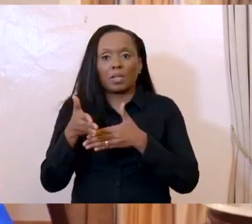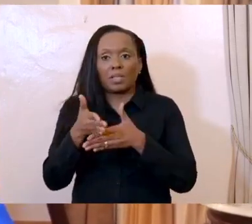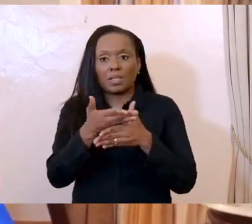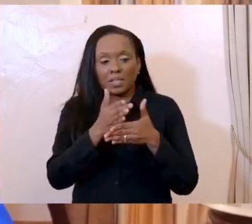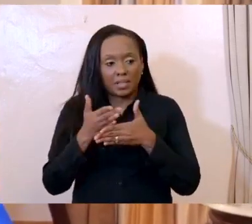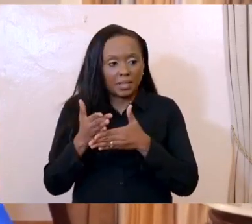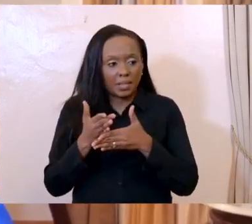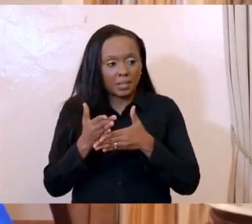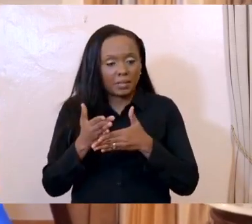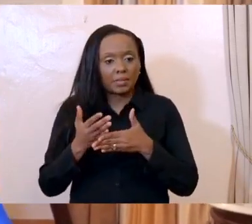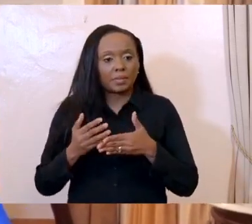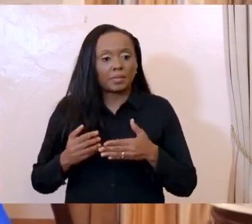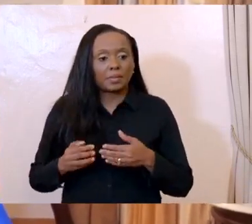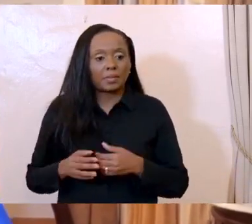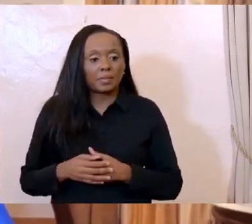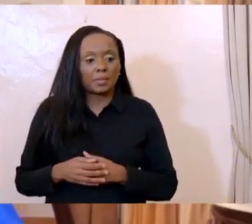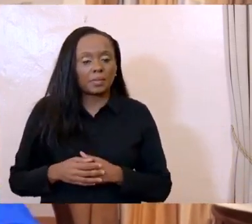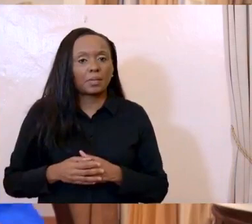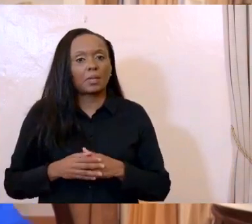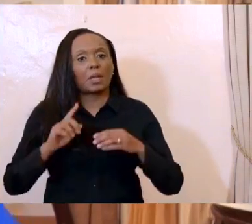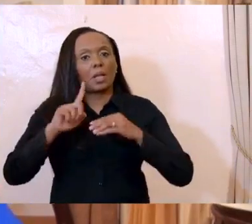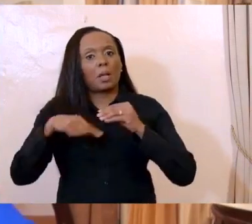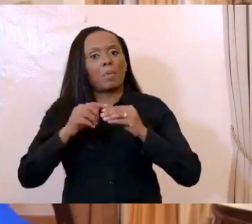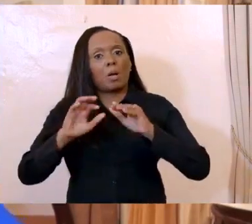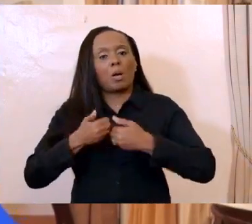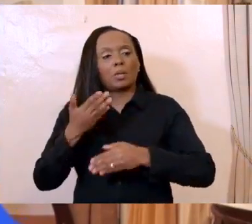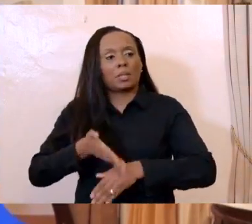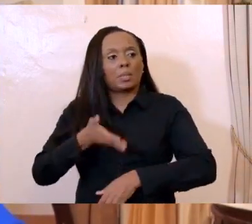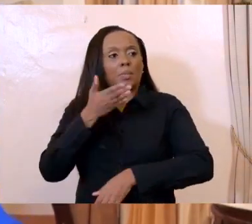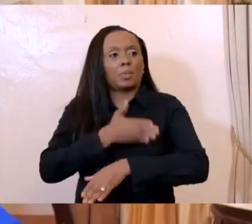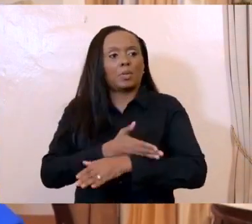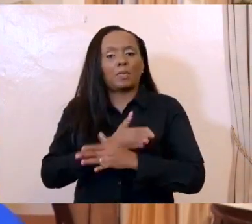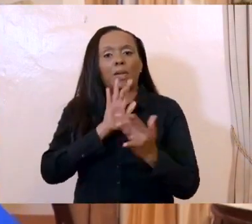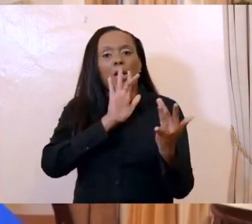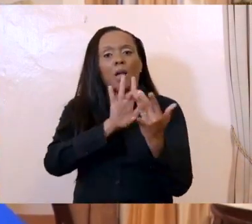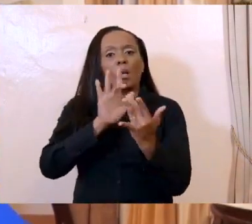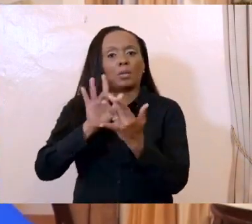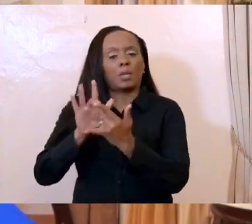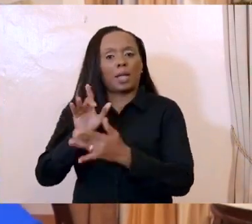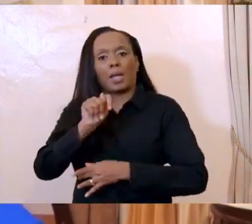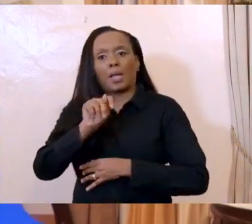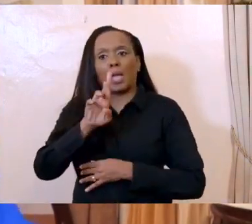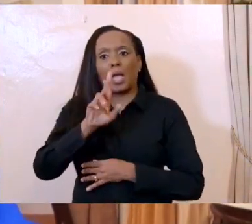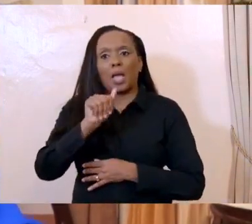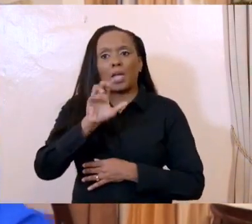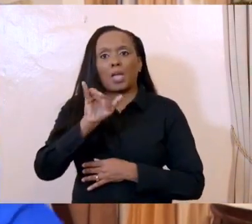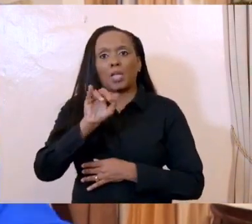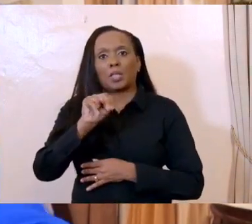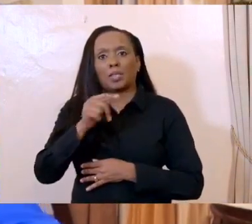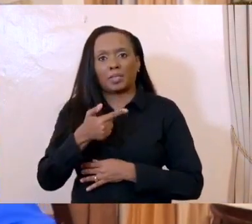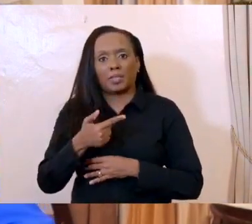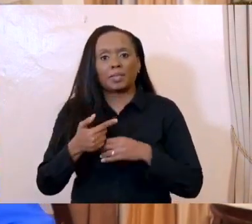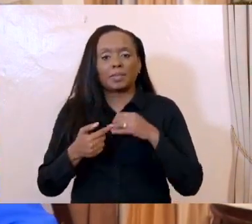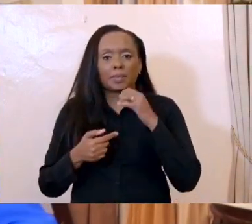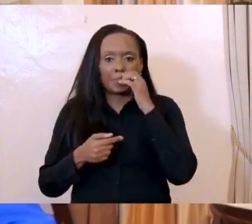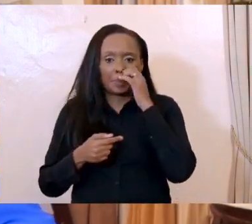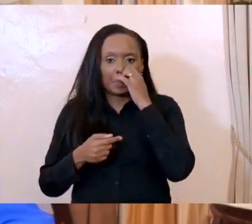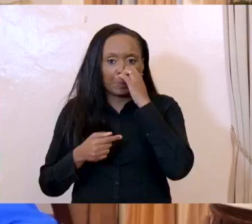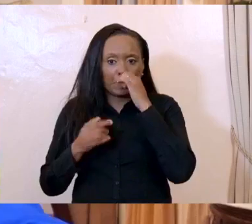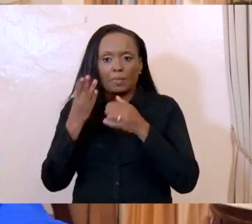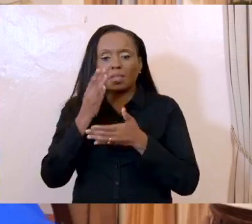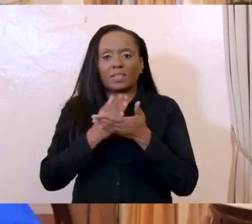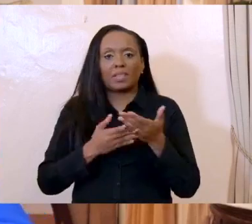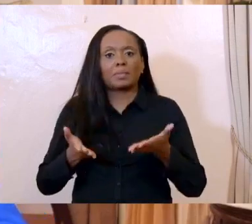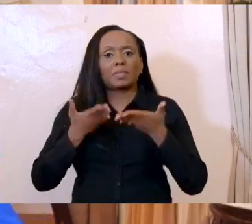something that will help to tighten and improve our contact tracing and to give some suggestions to members of